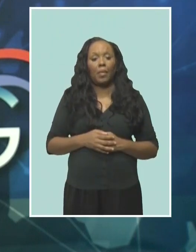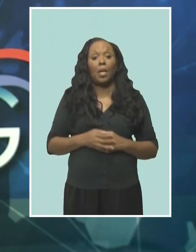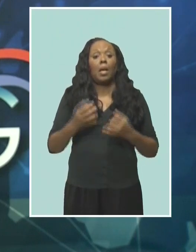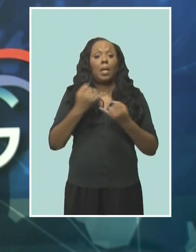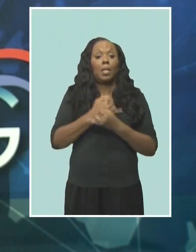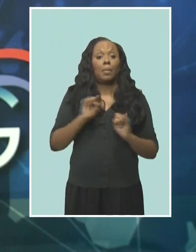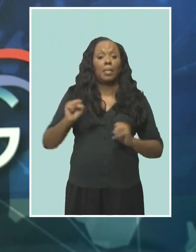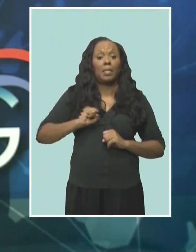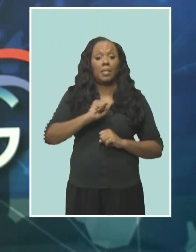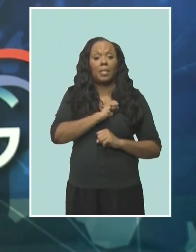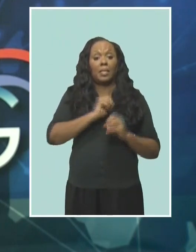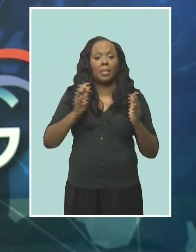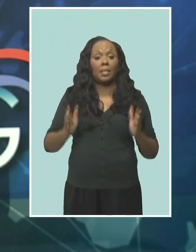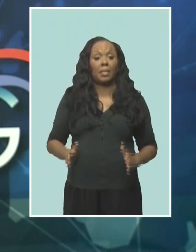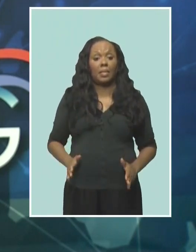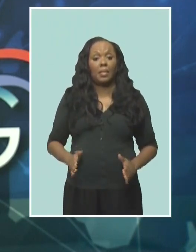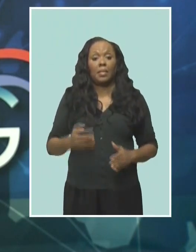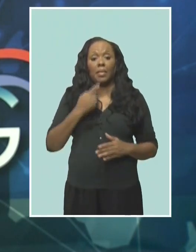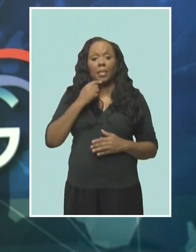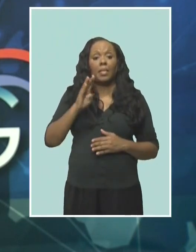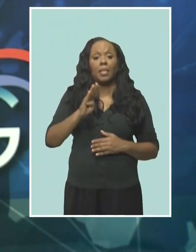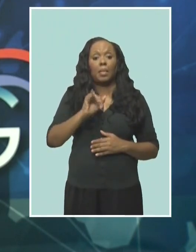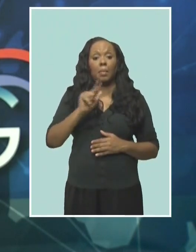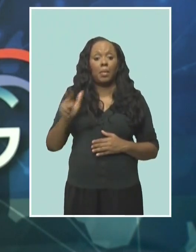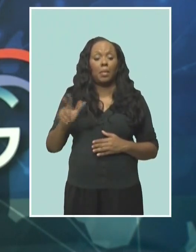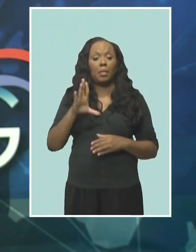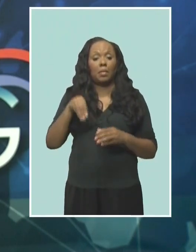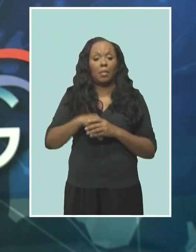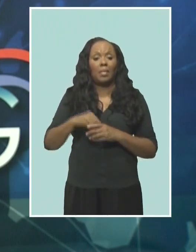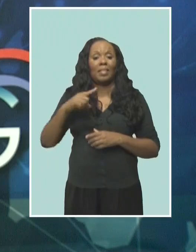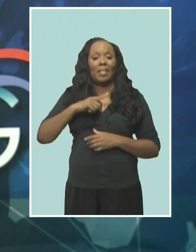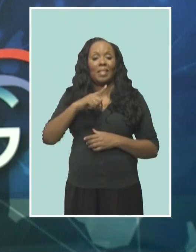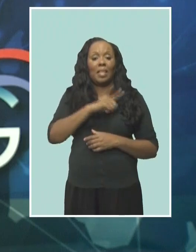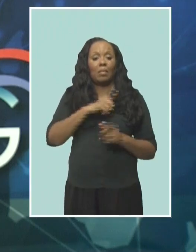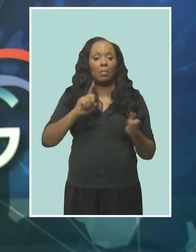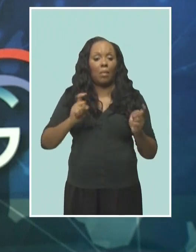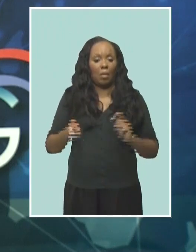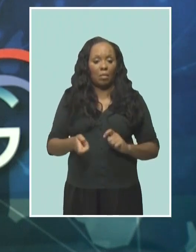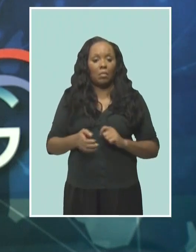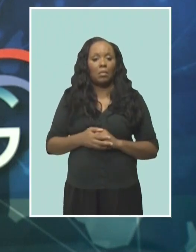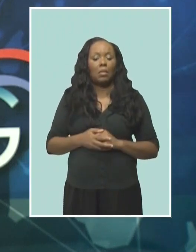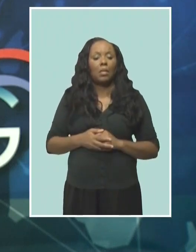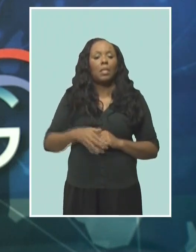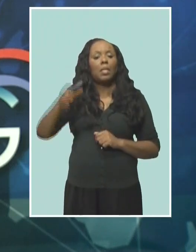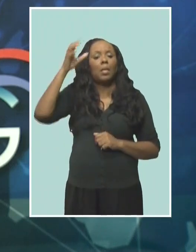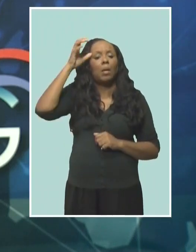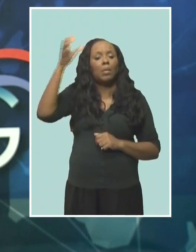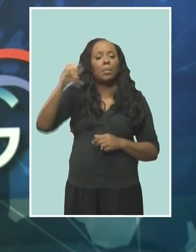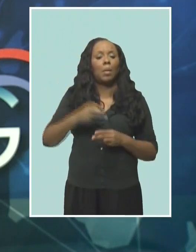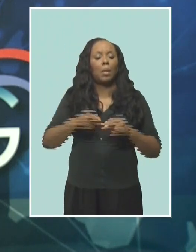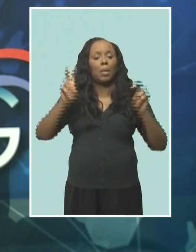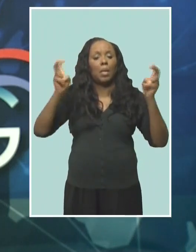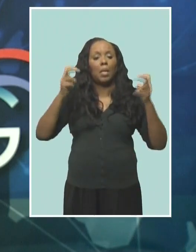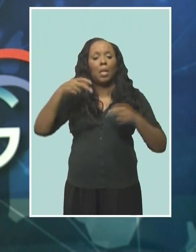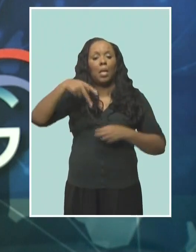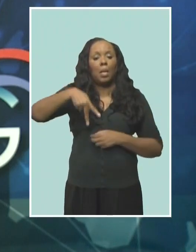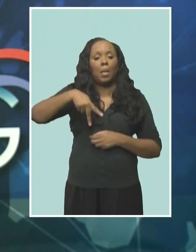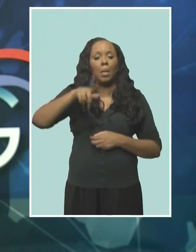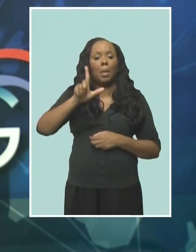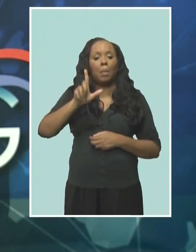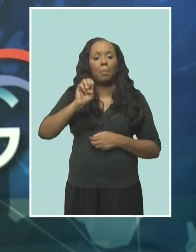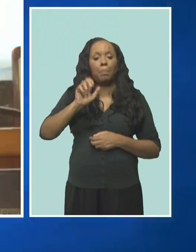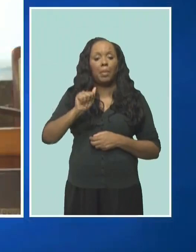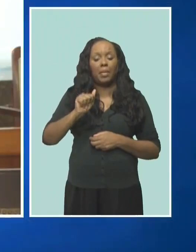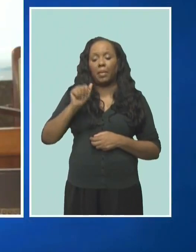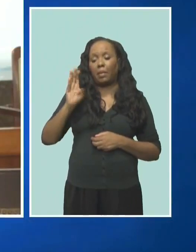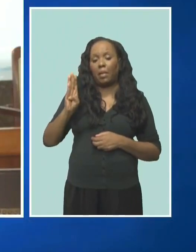of the legislative reform. He says the concept of plea bargaining works and can be used in the fight against crime.